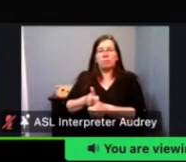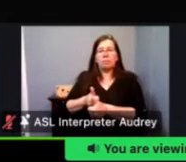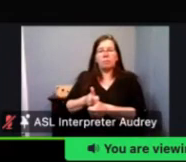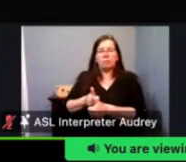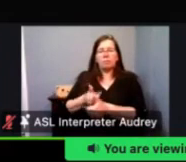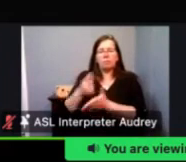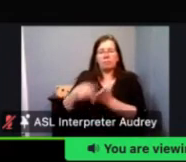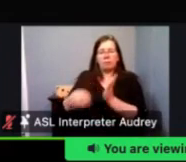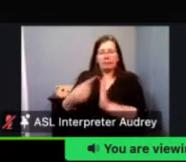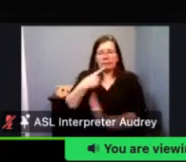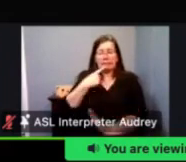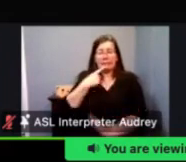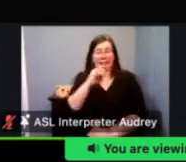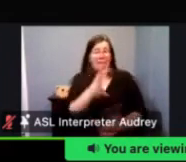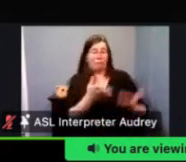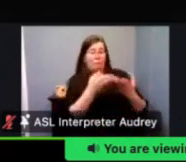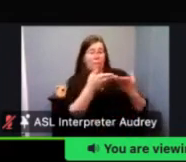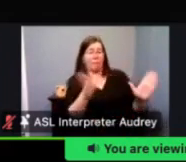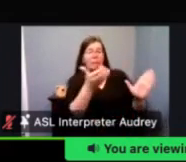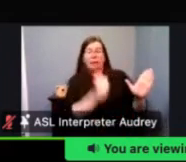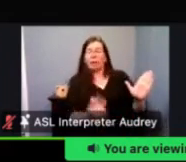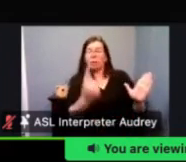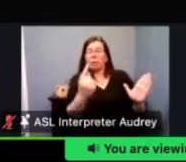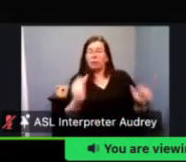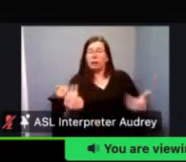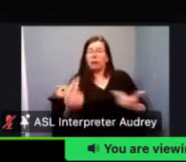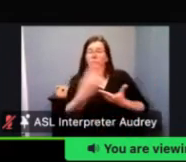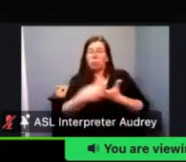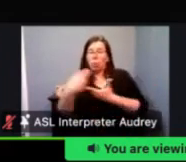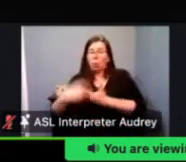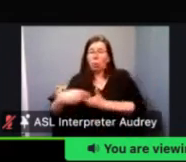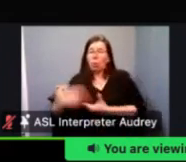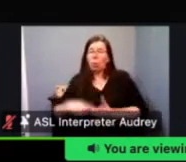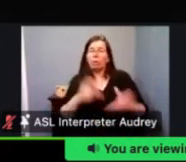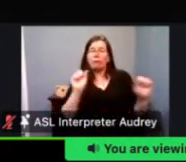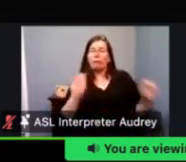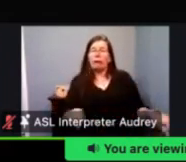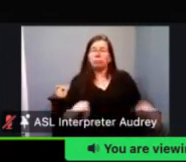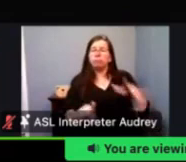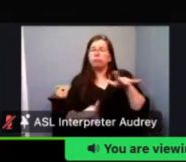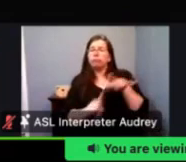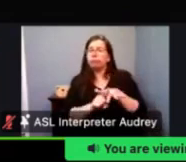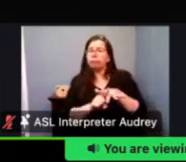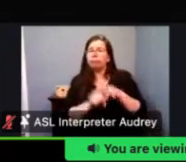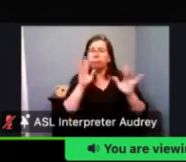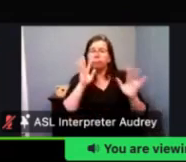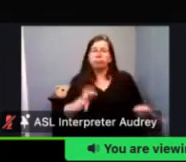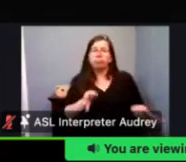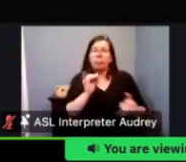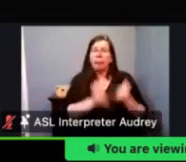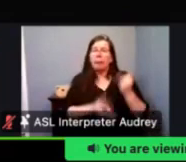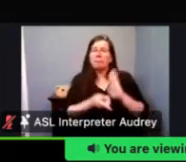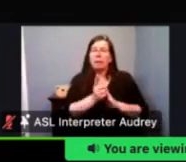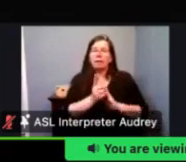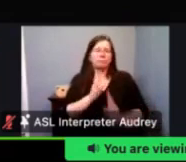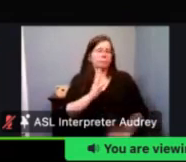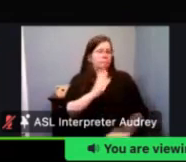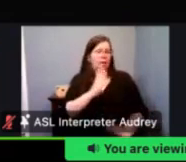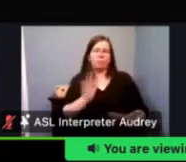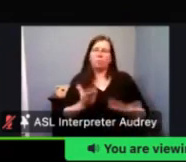accommodations. If it's a public event where anyone could join, you know, if they choose to join last minute, that's when we just provide